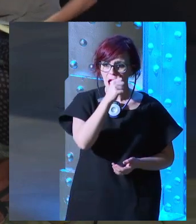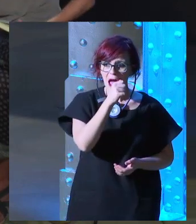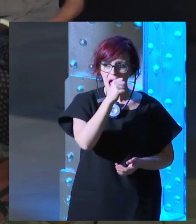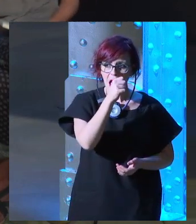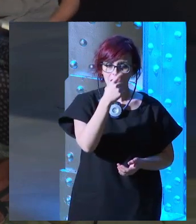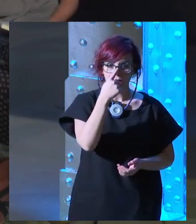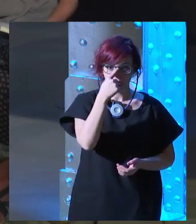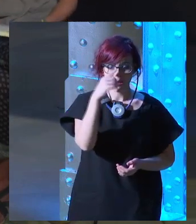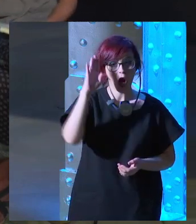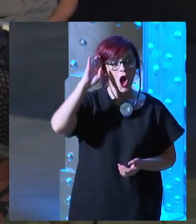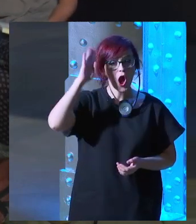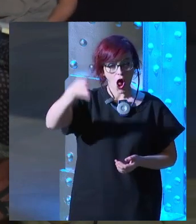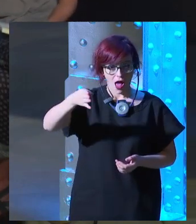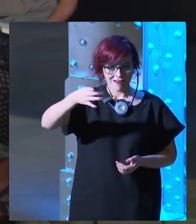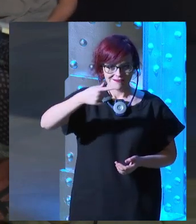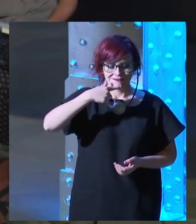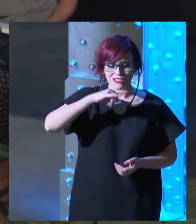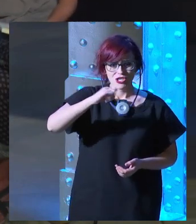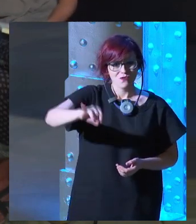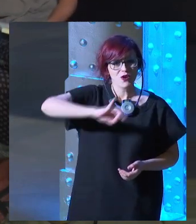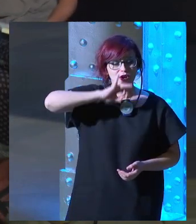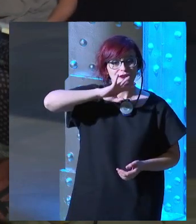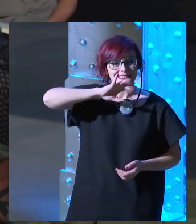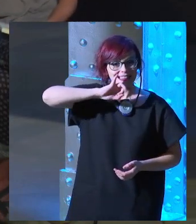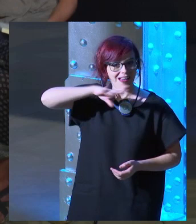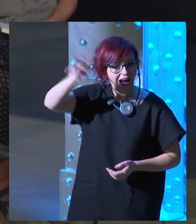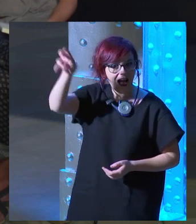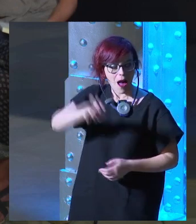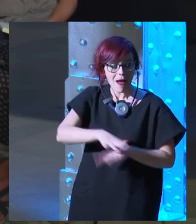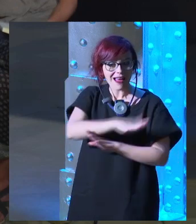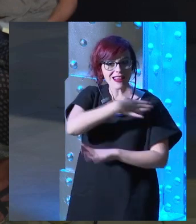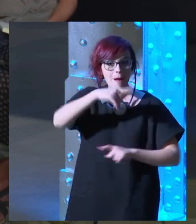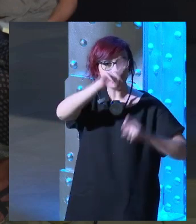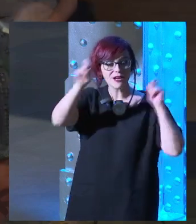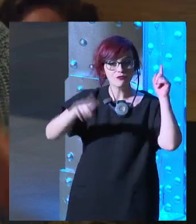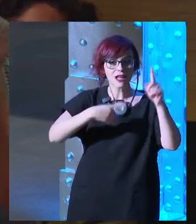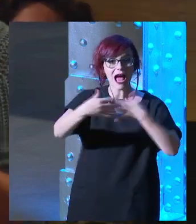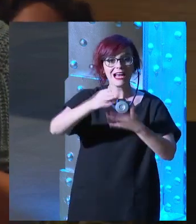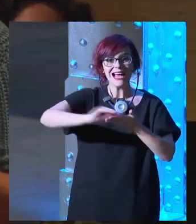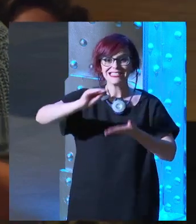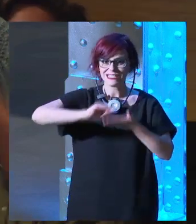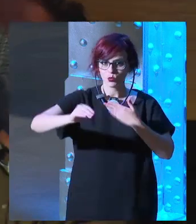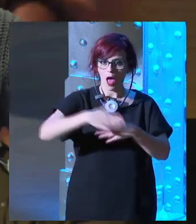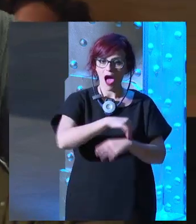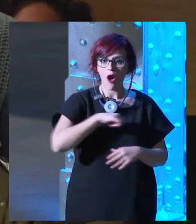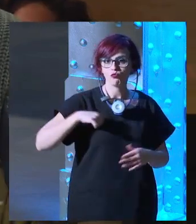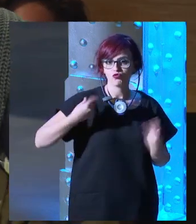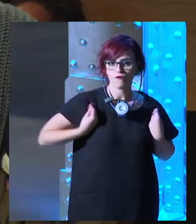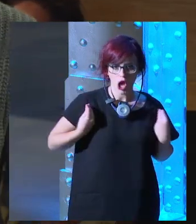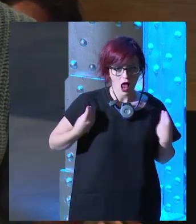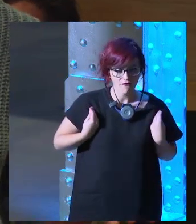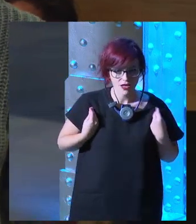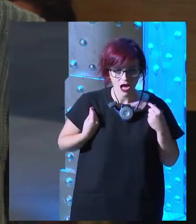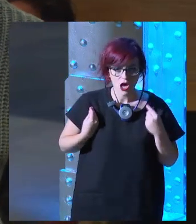happy to be hearing you. I wanted to ask about autobiographical writing. How is this alchemy, taking